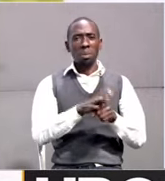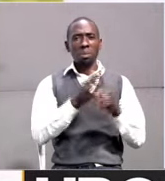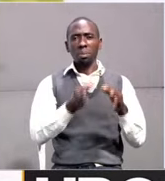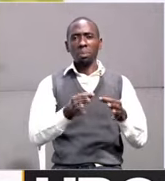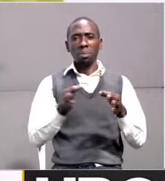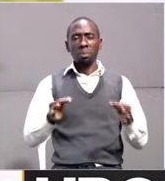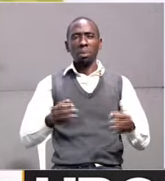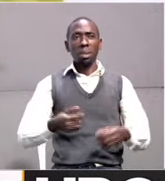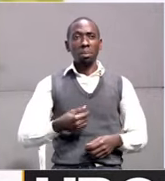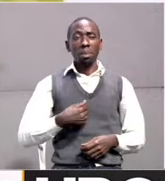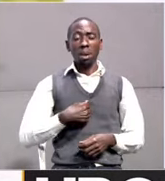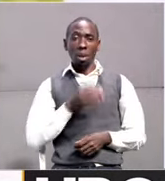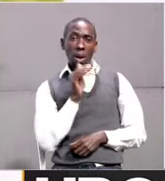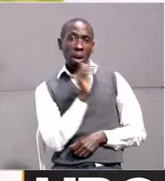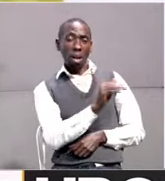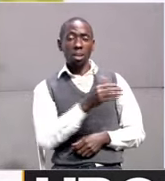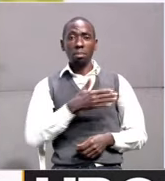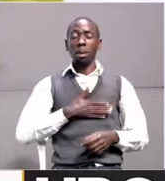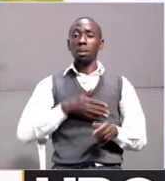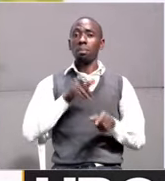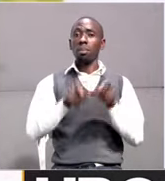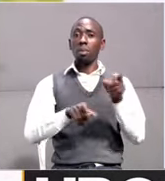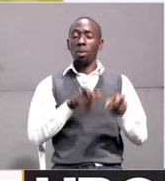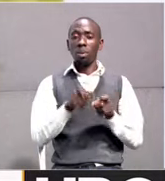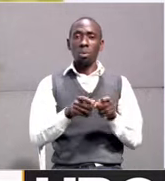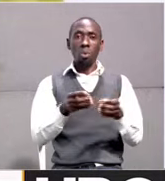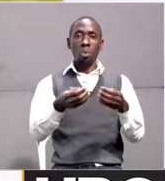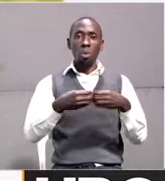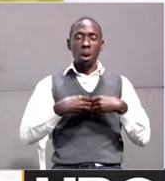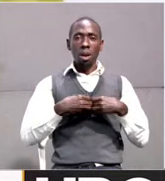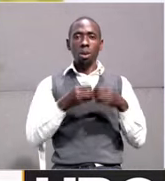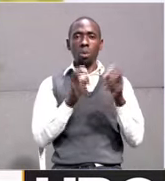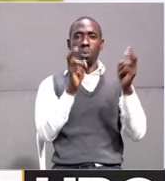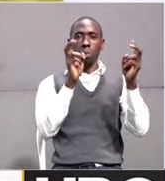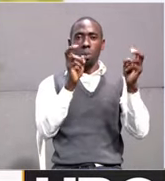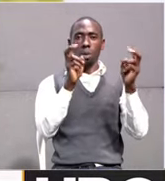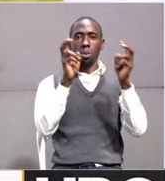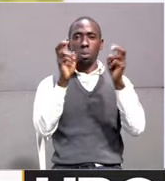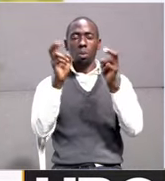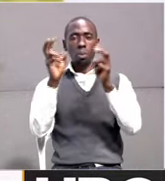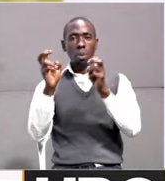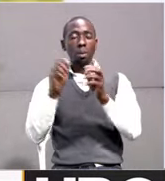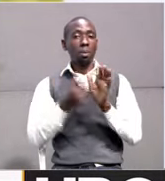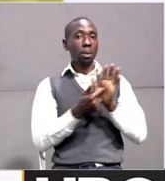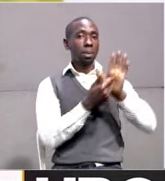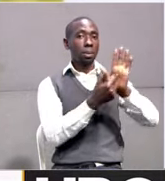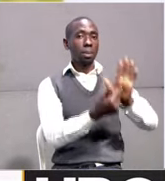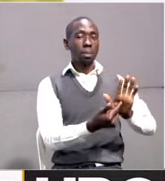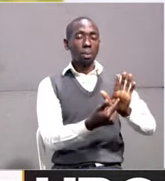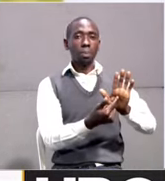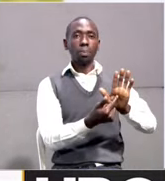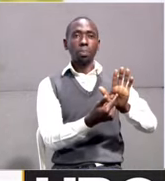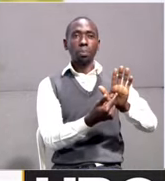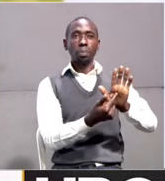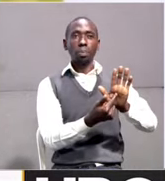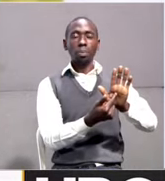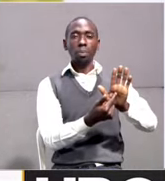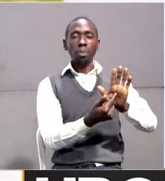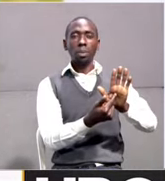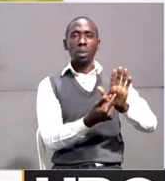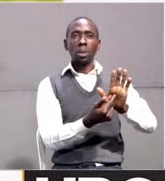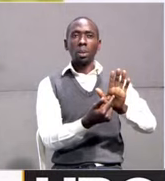I have asked my people to get me some quotations. Like, for instance, from